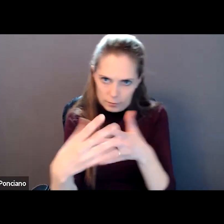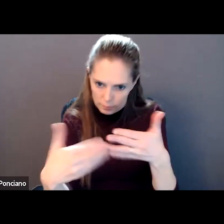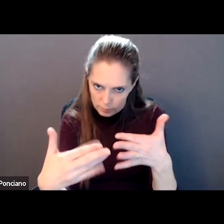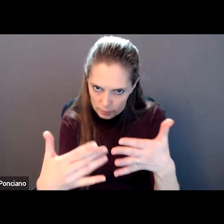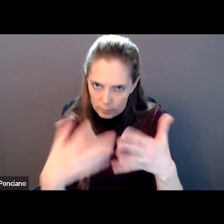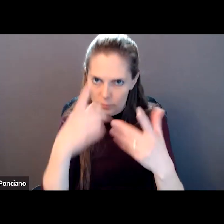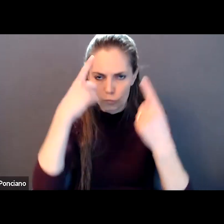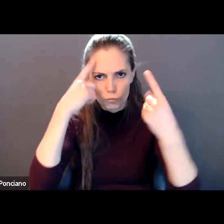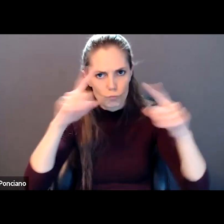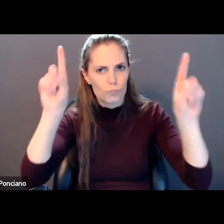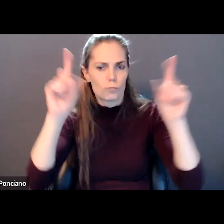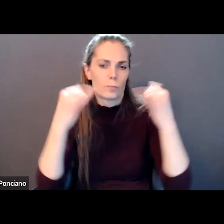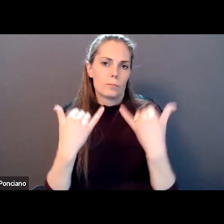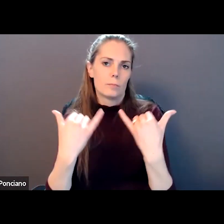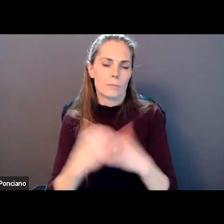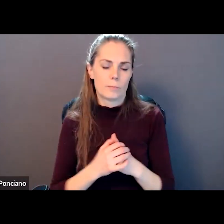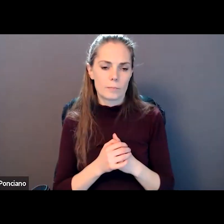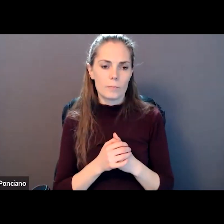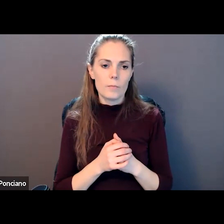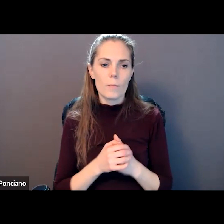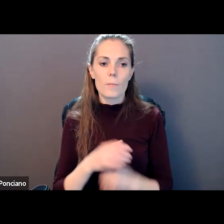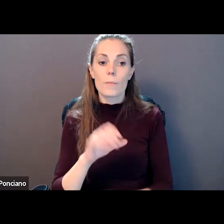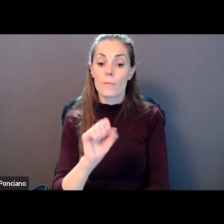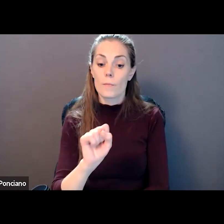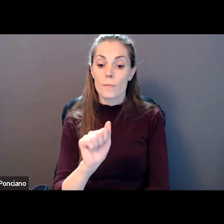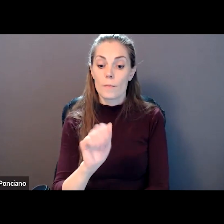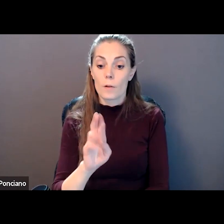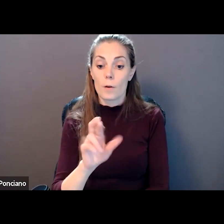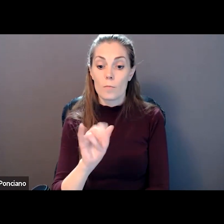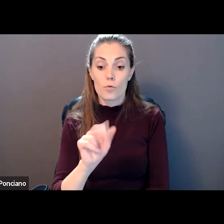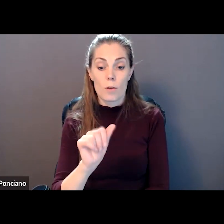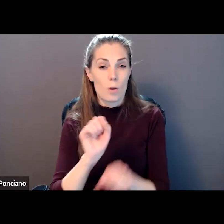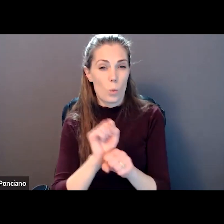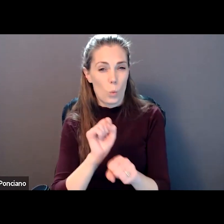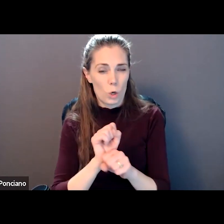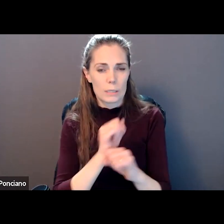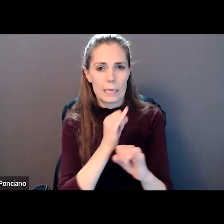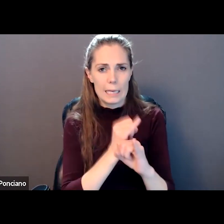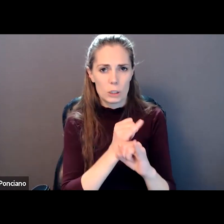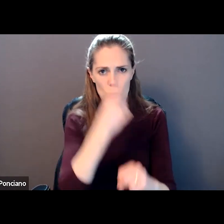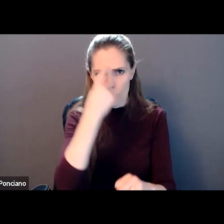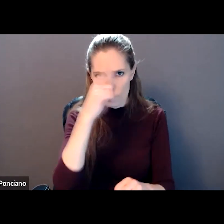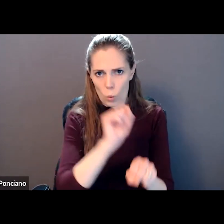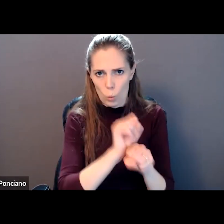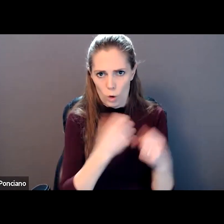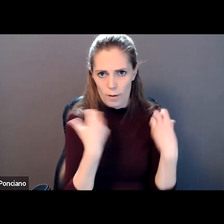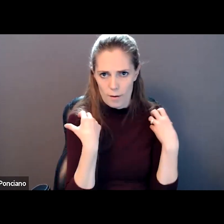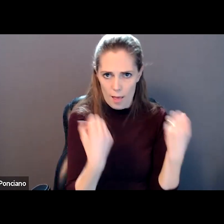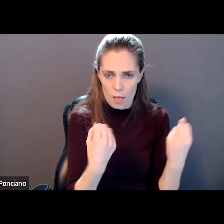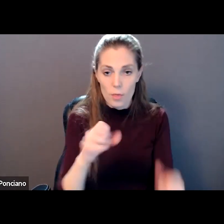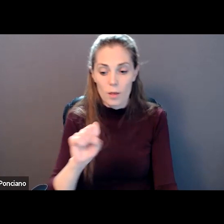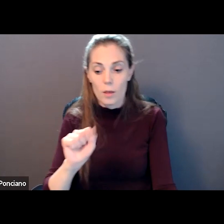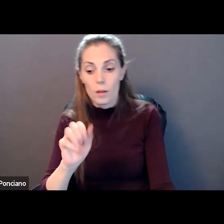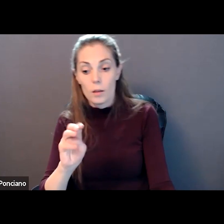today. Sabrina works at the Institute for Work and Health, and Samira works with the Canadian Council